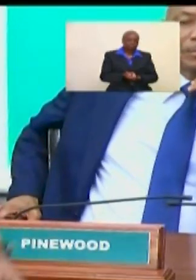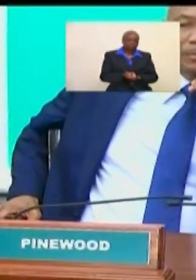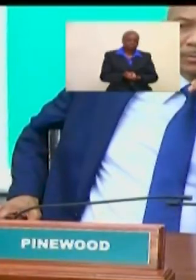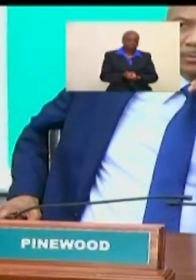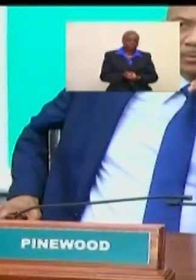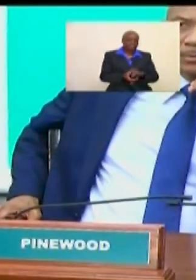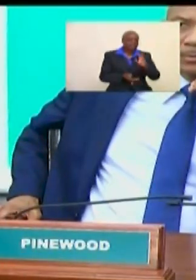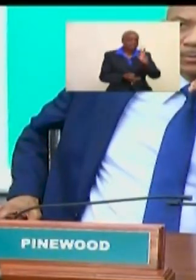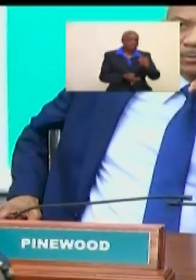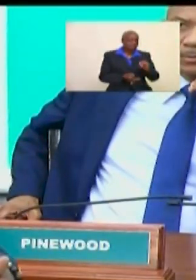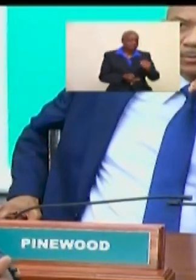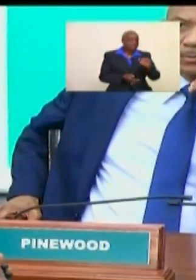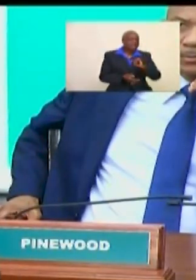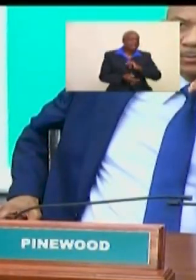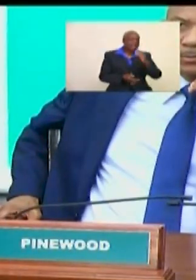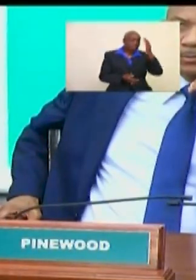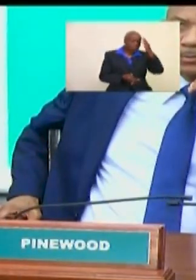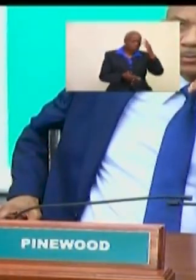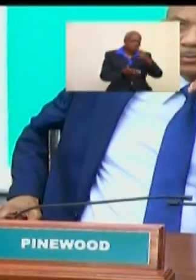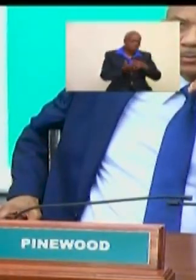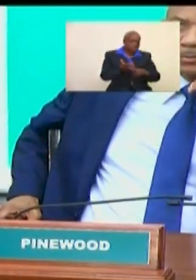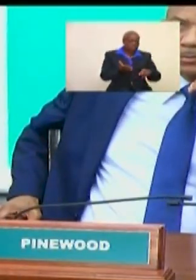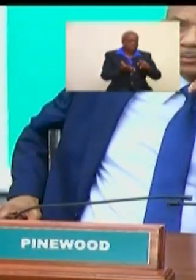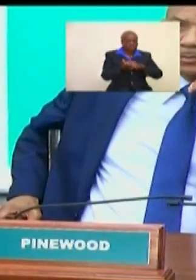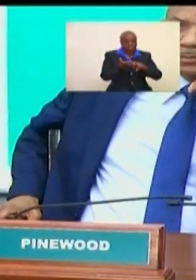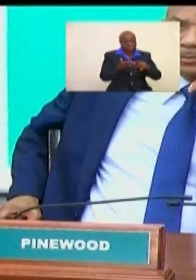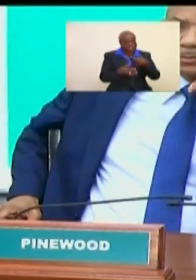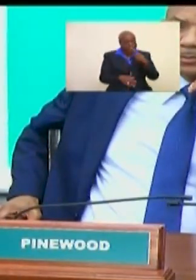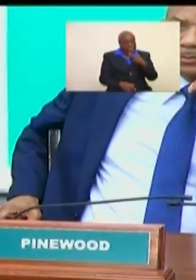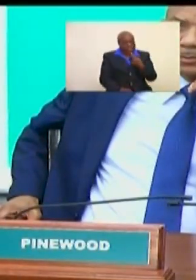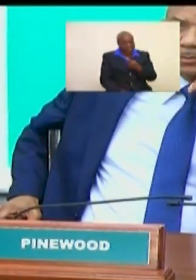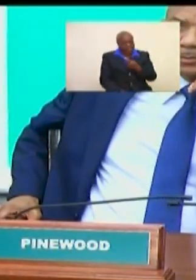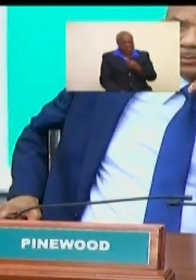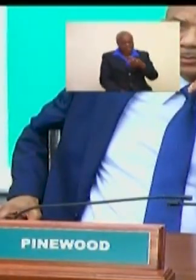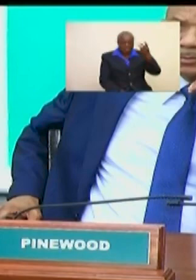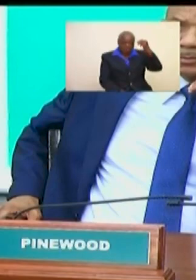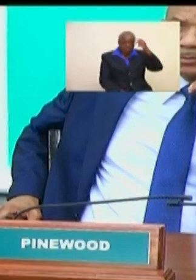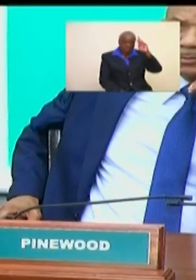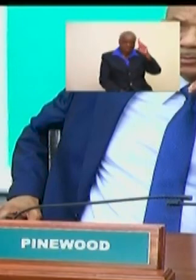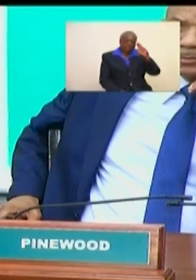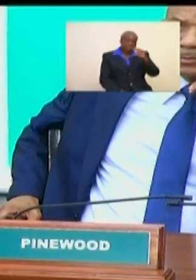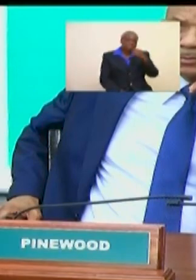I've read the report. I know the report says. Madam Speaker.